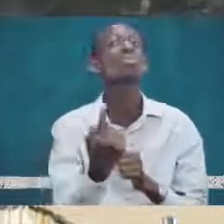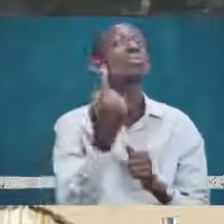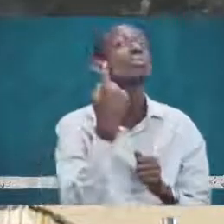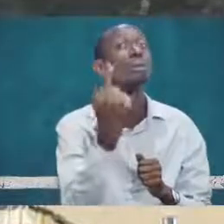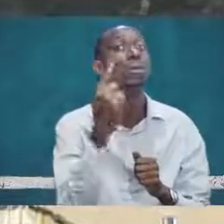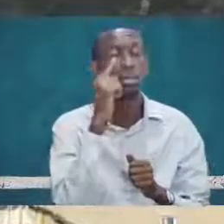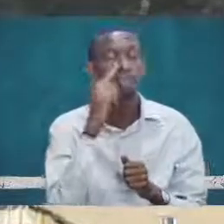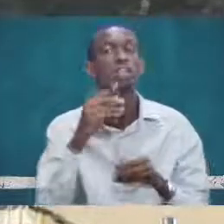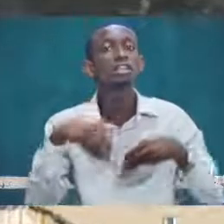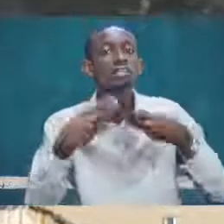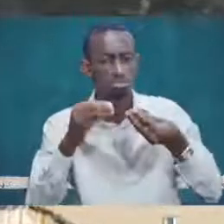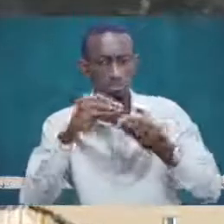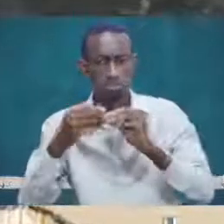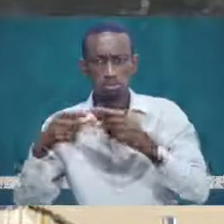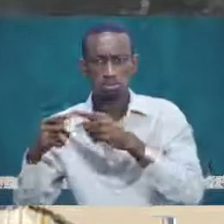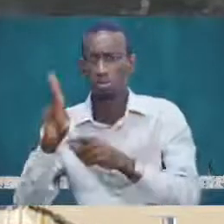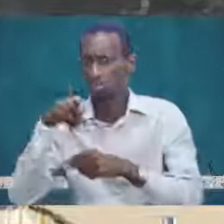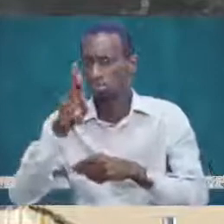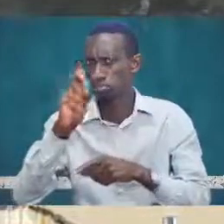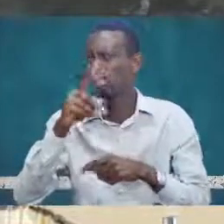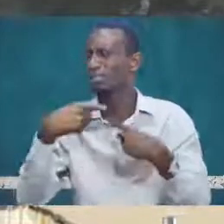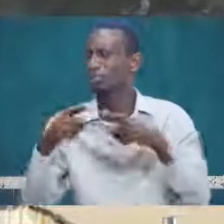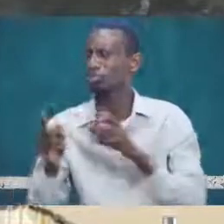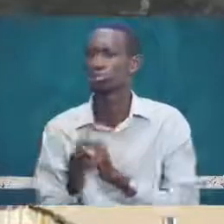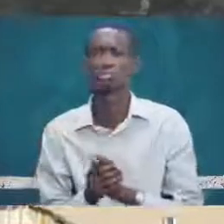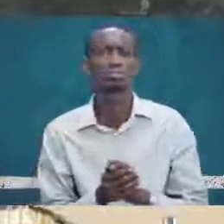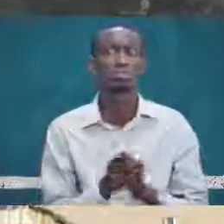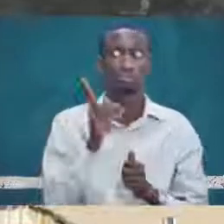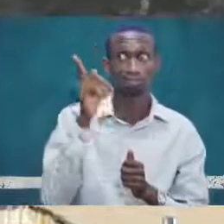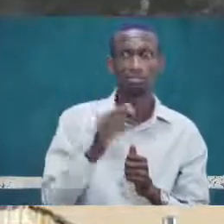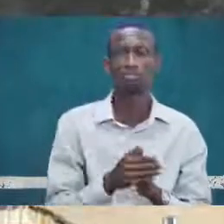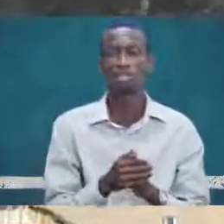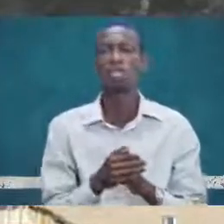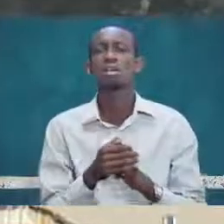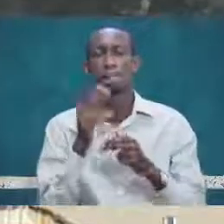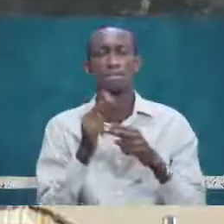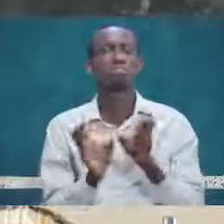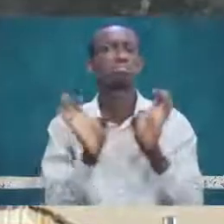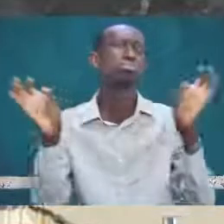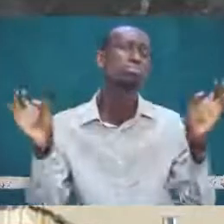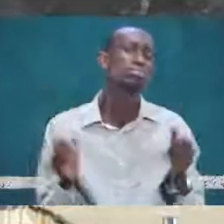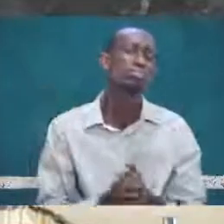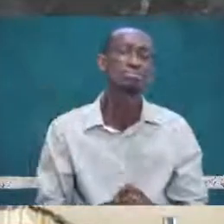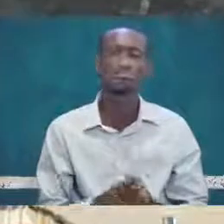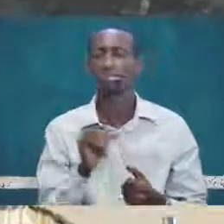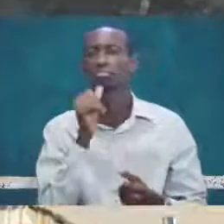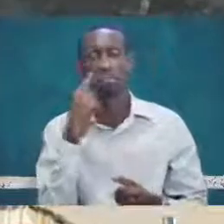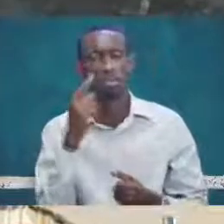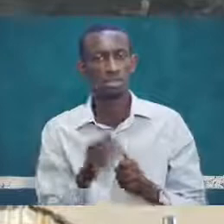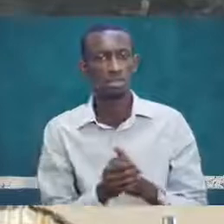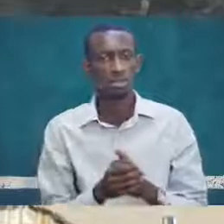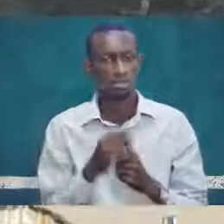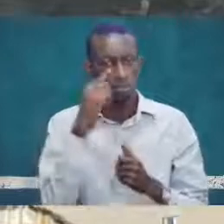giving a number of products. That is also a decomposition reaction. We are going to use even some other